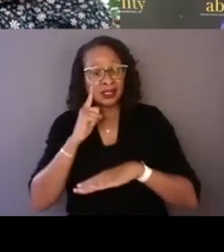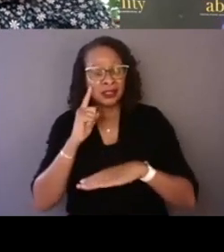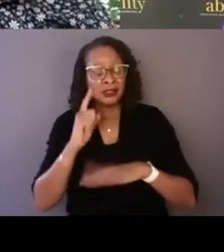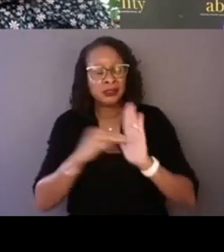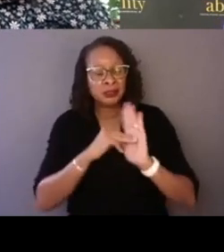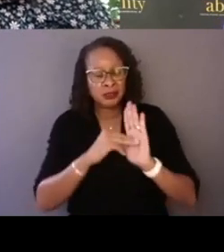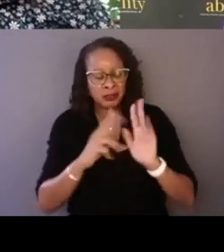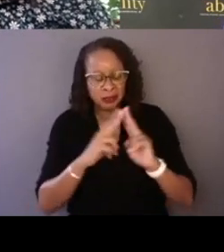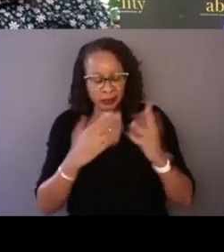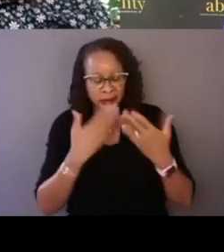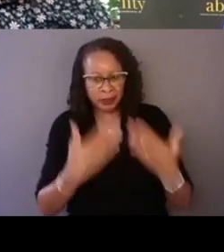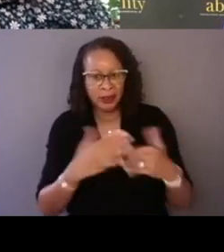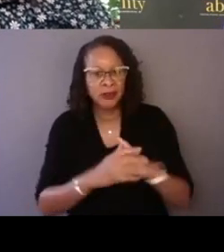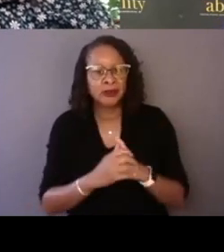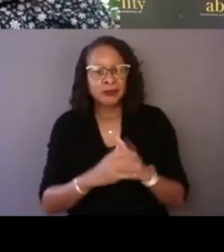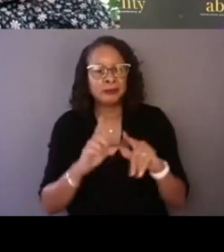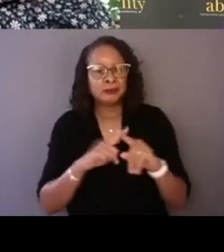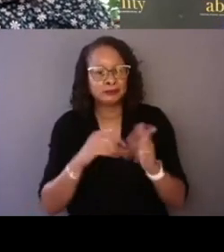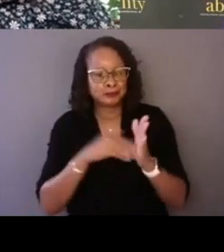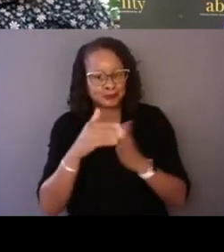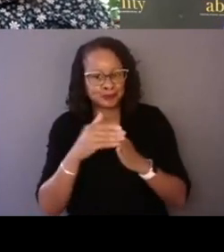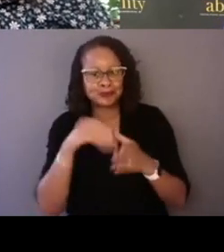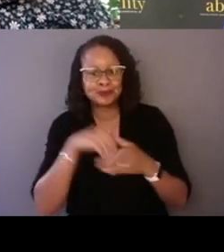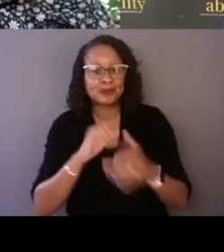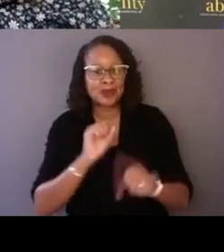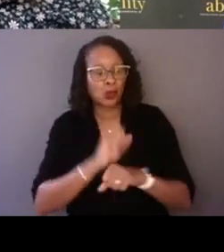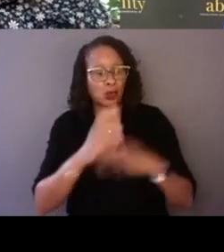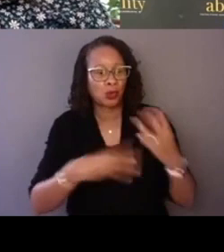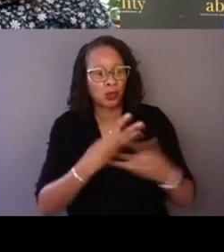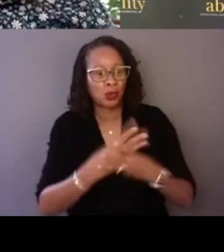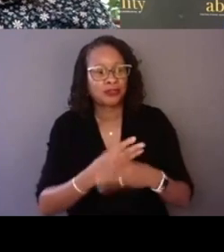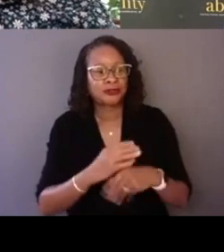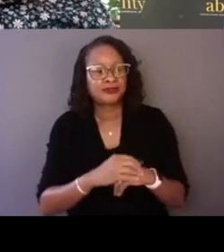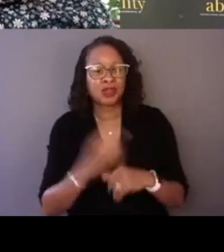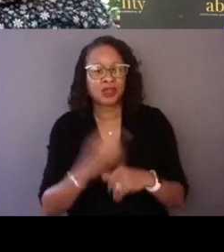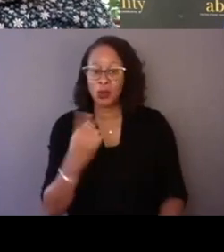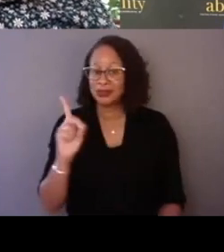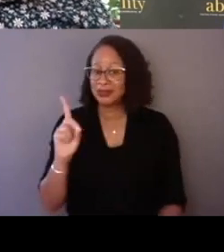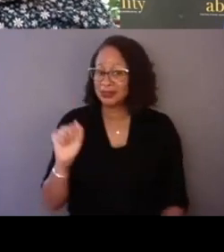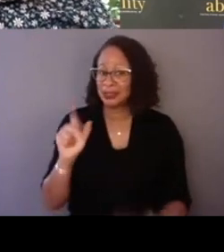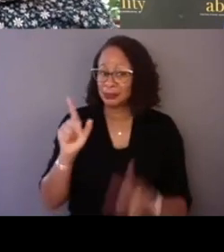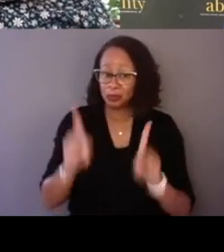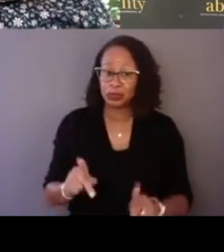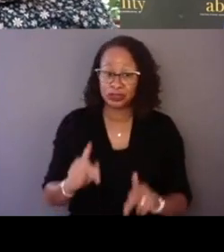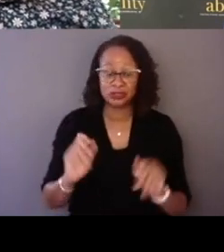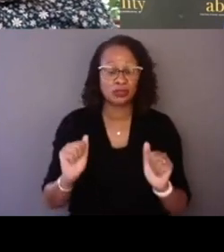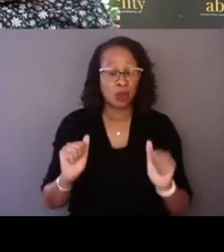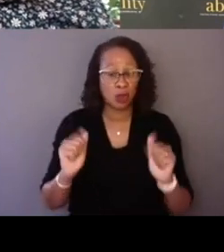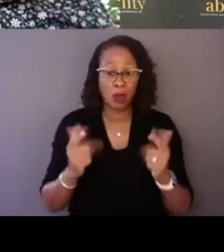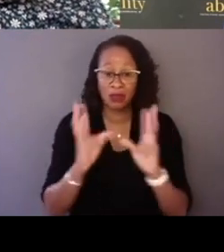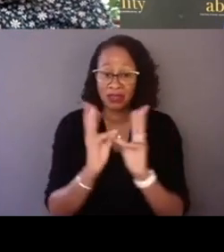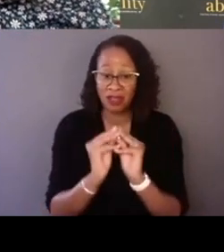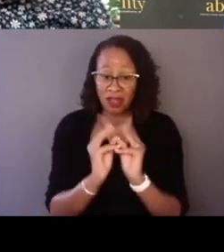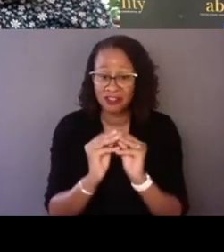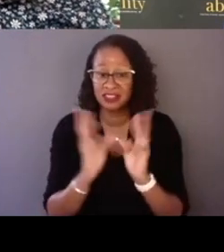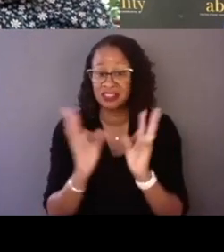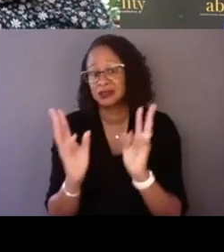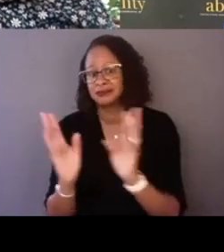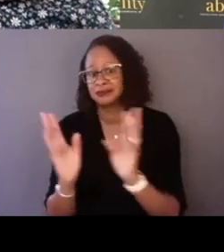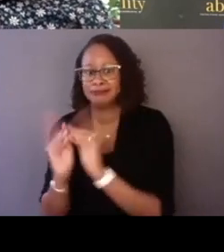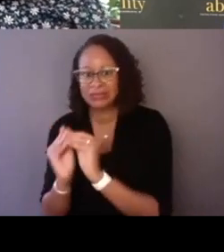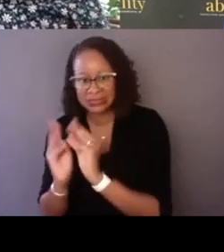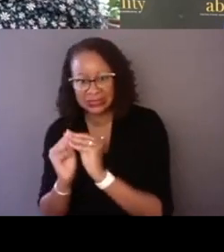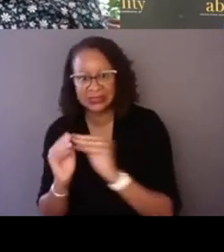very good, but I am often in my work world the only disabled person in all these conferences and meetings,